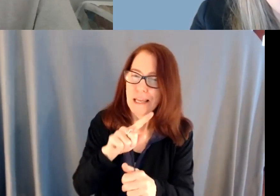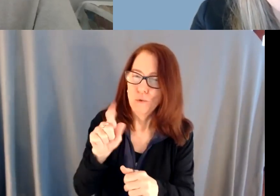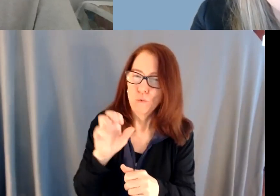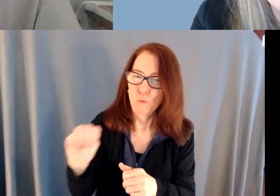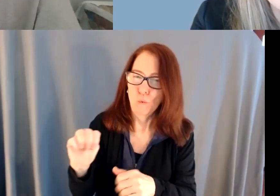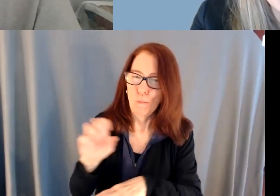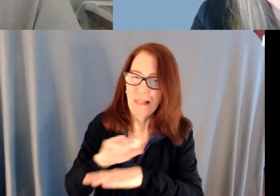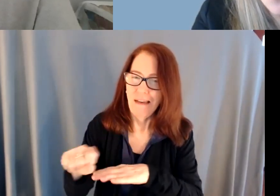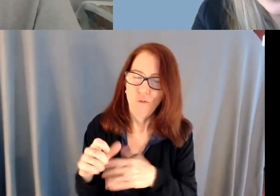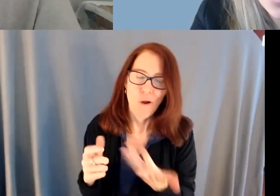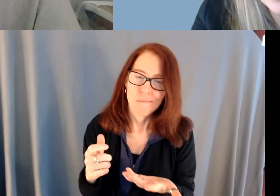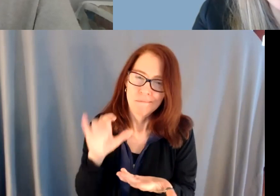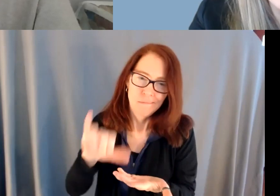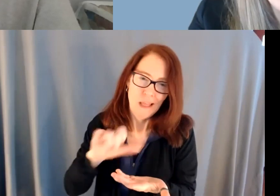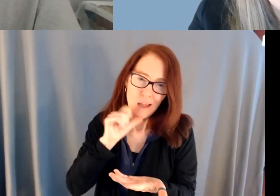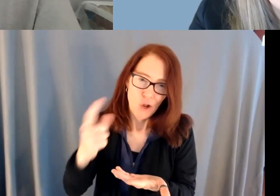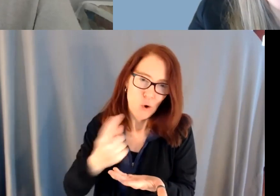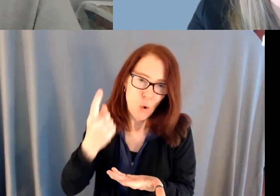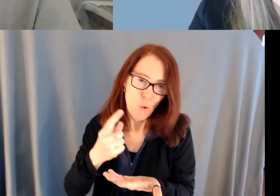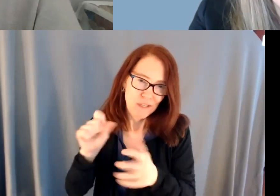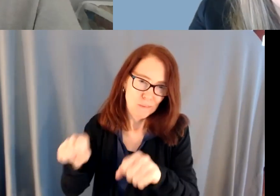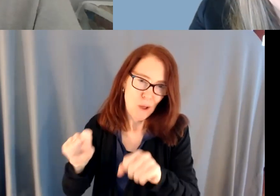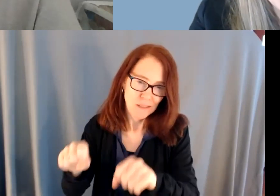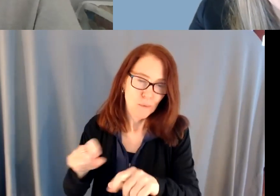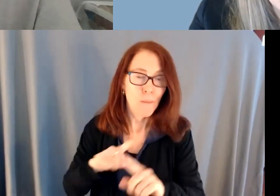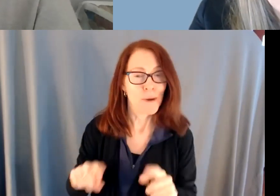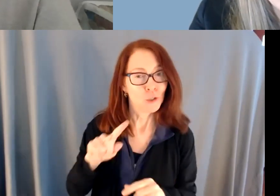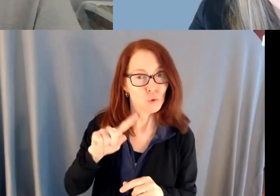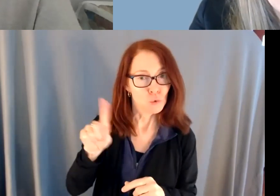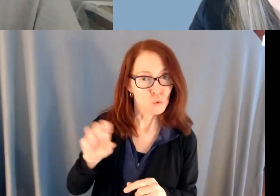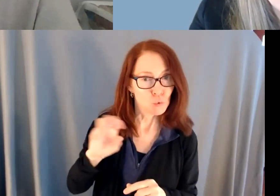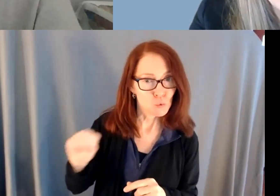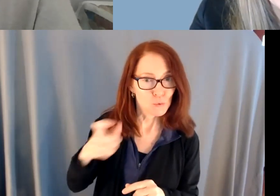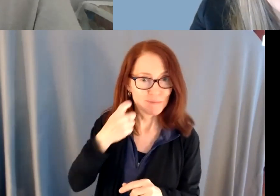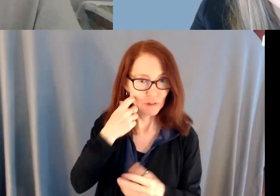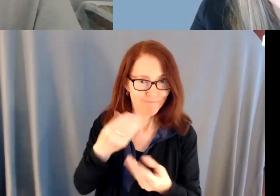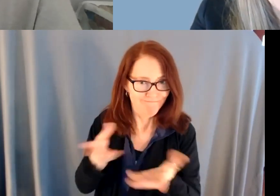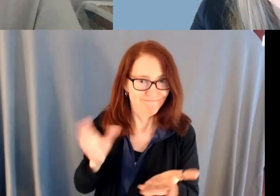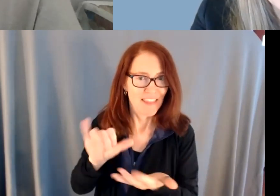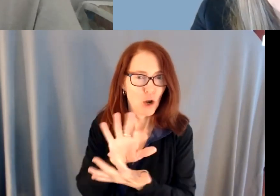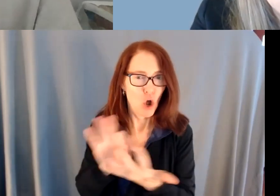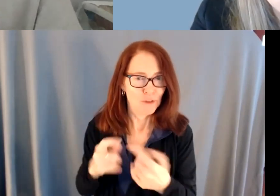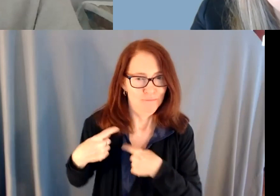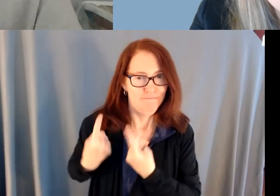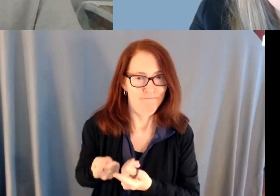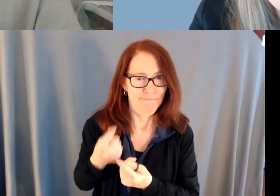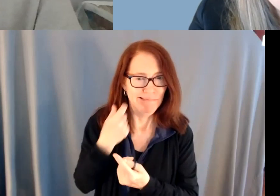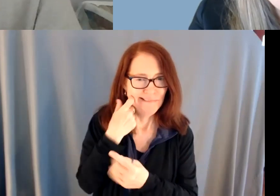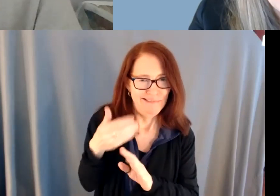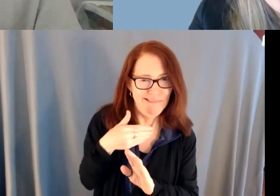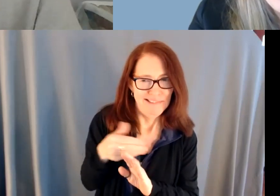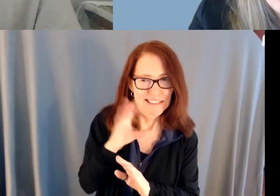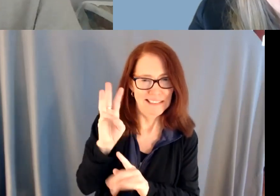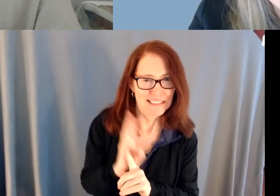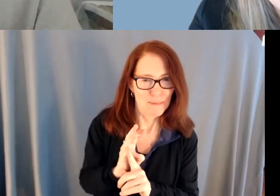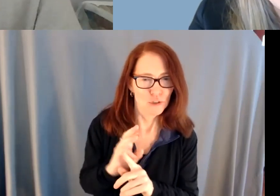always, that's not always possible, but that's a cool feature that they just rolled out in the last 6 months